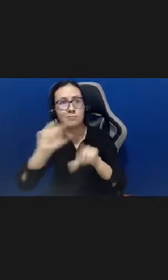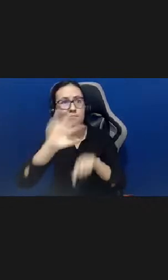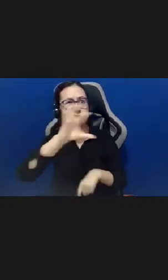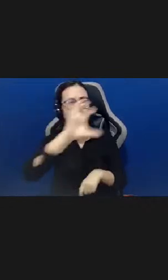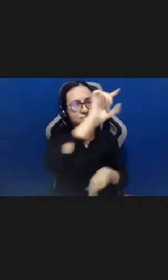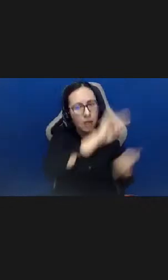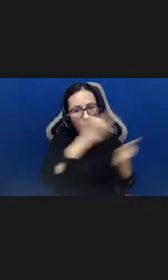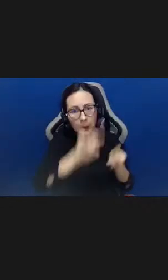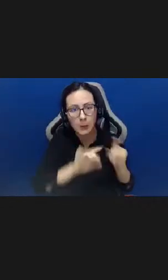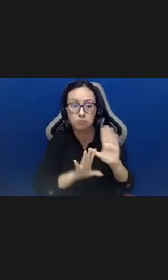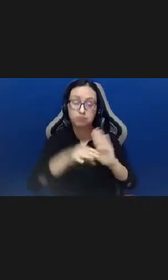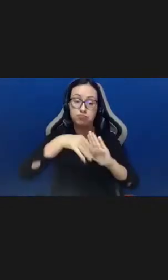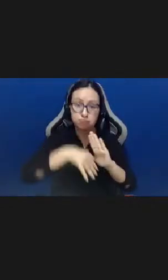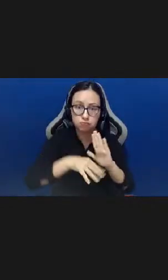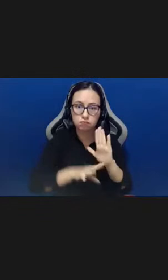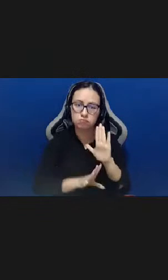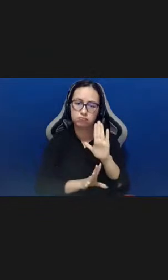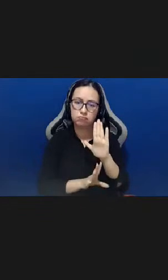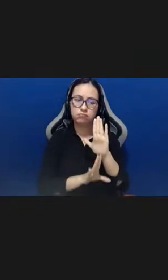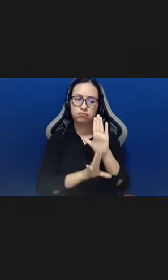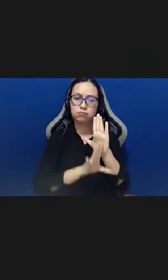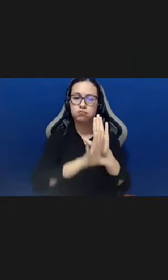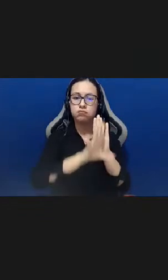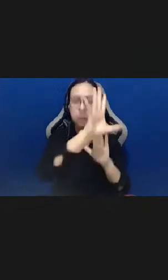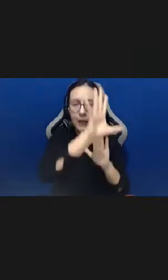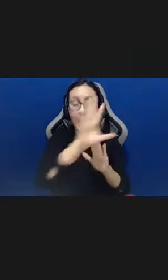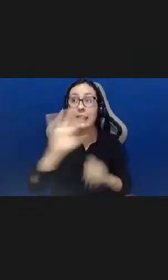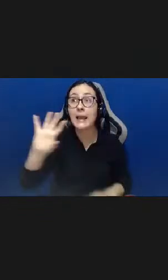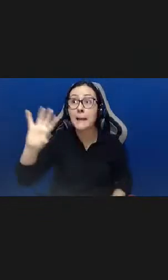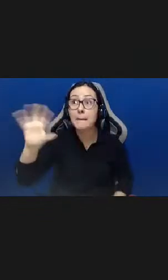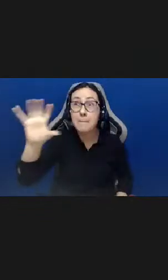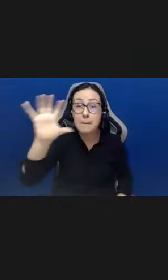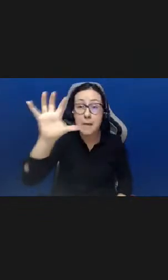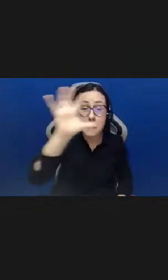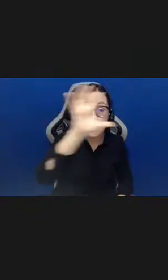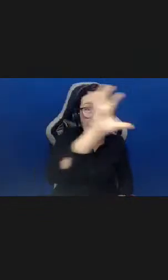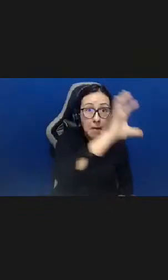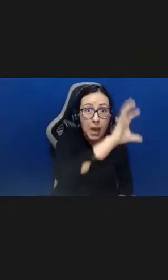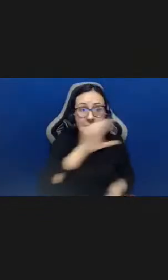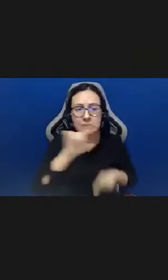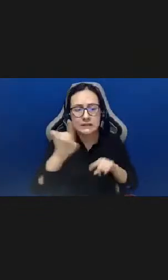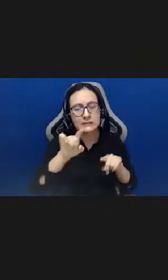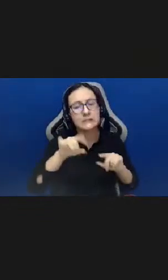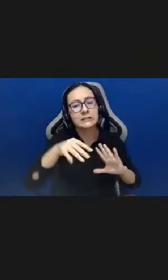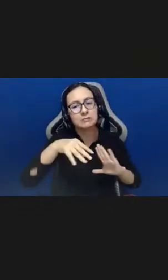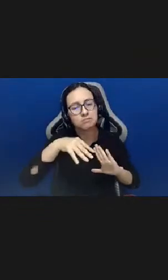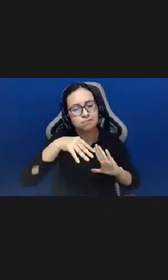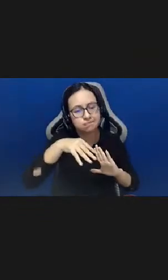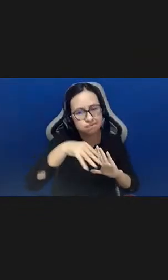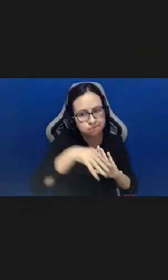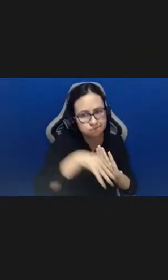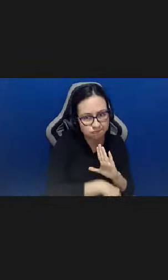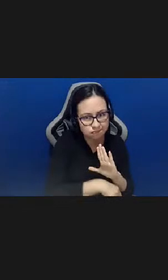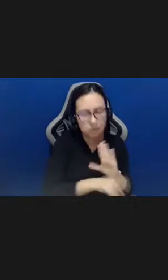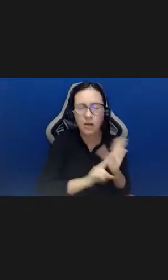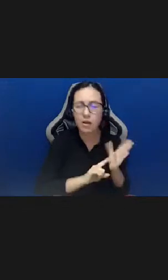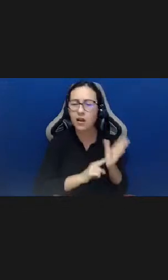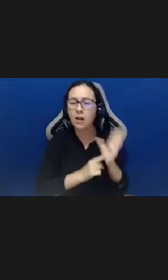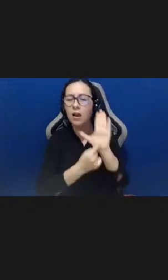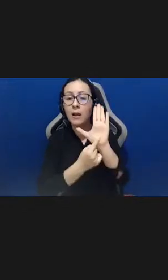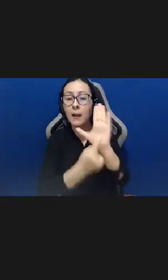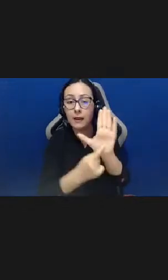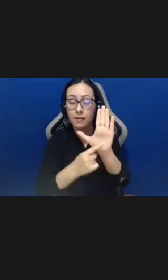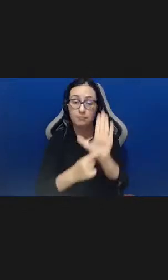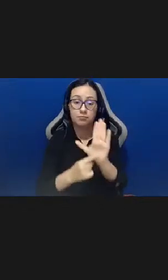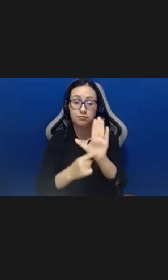which are the two lines on the top. This is a life and class analysis study, but I just want to show that there's about 10% of people that do worse,